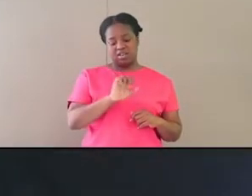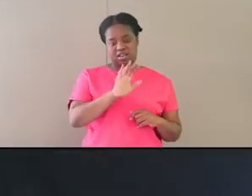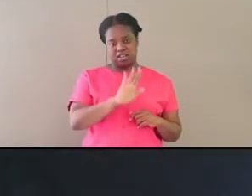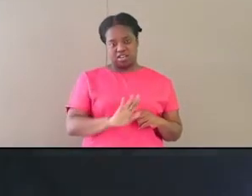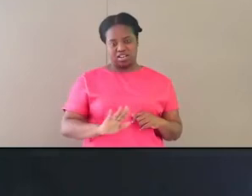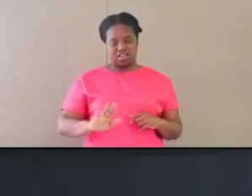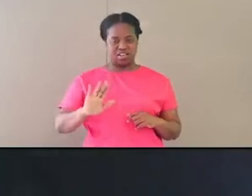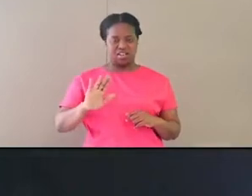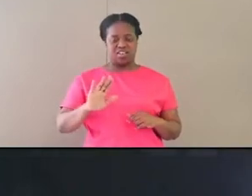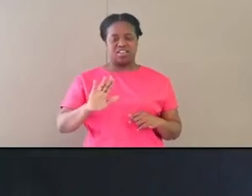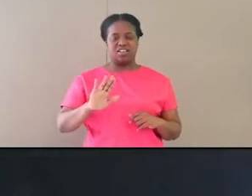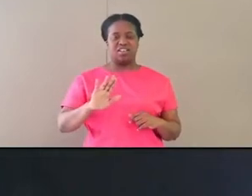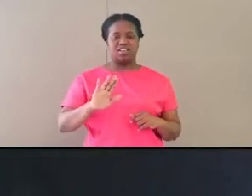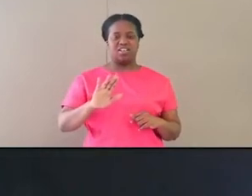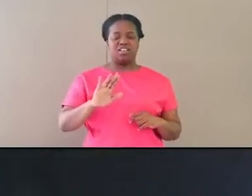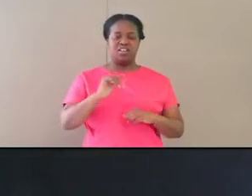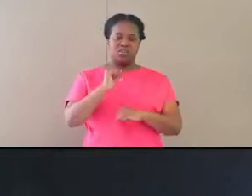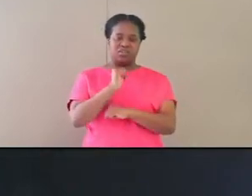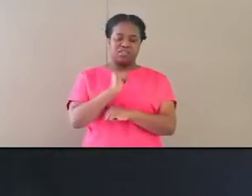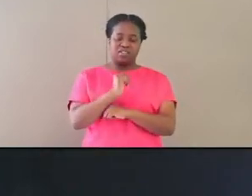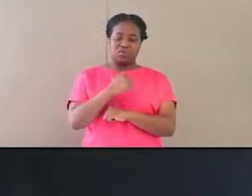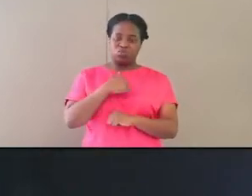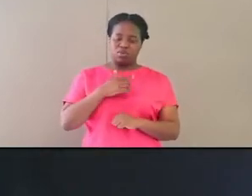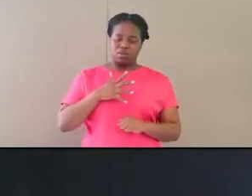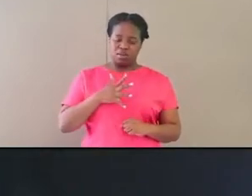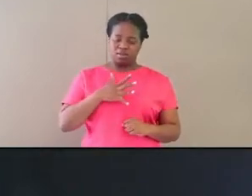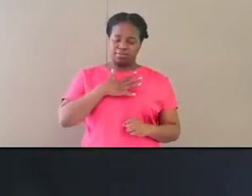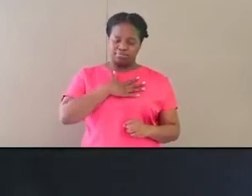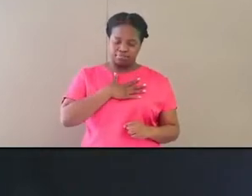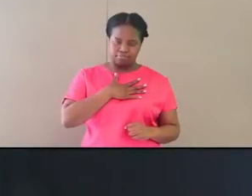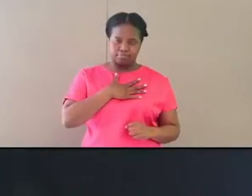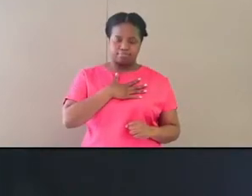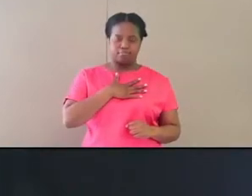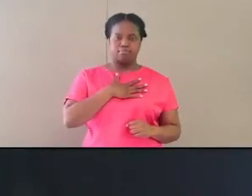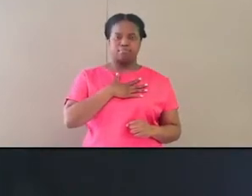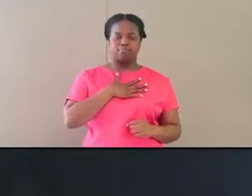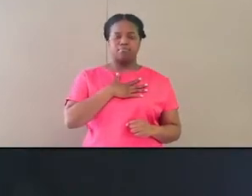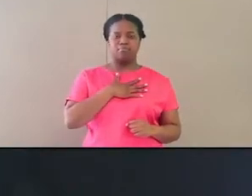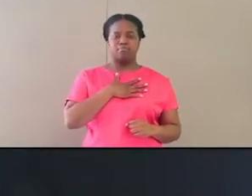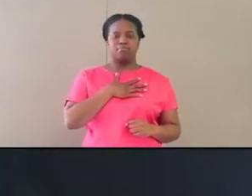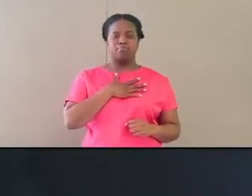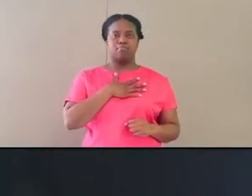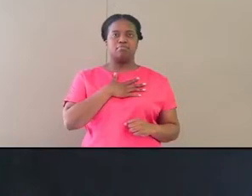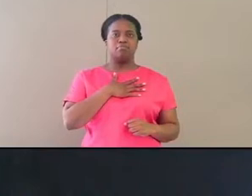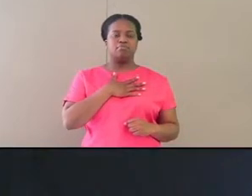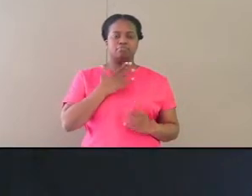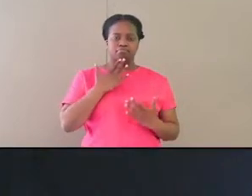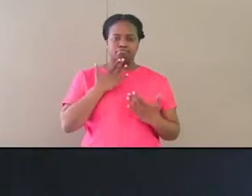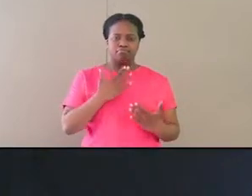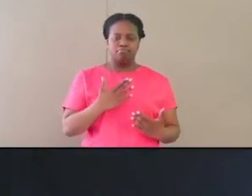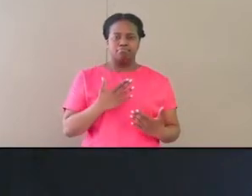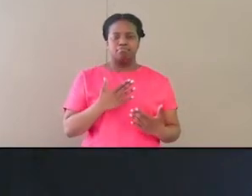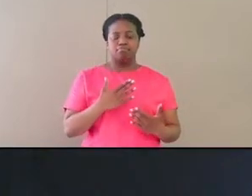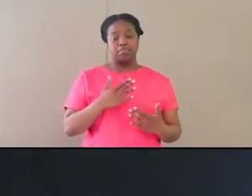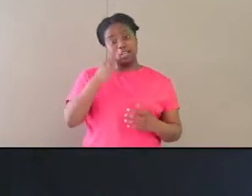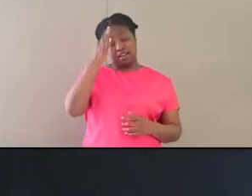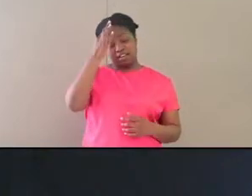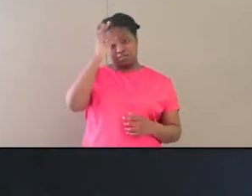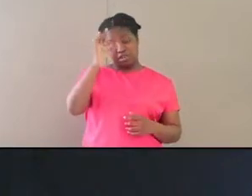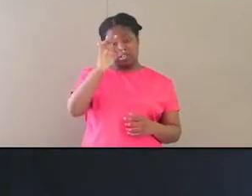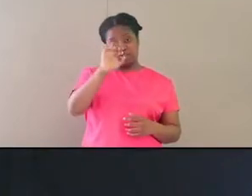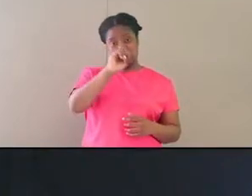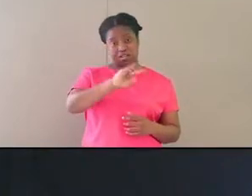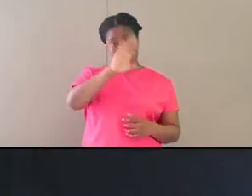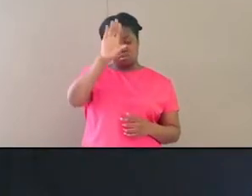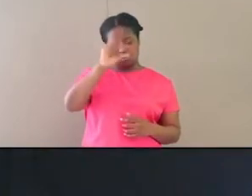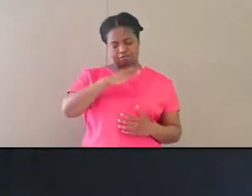Office we would like to express our appreciation to the government of South